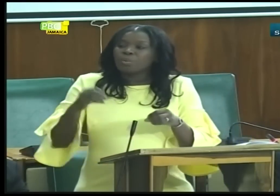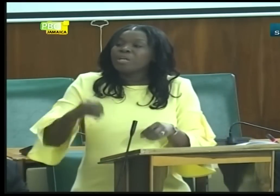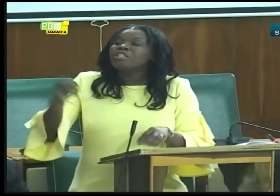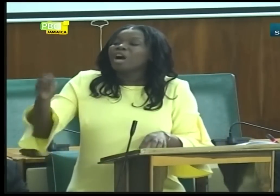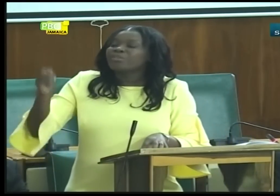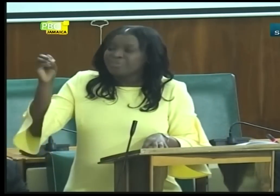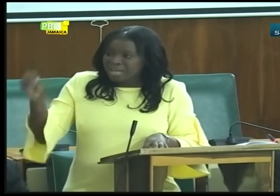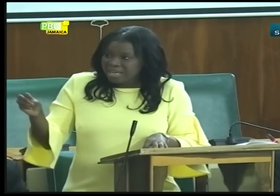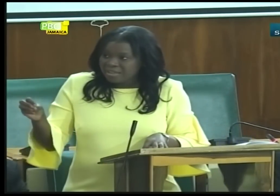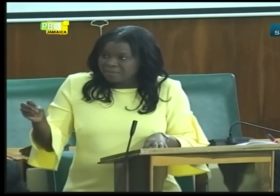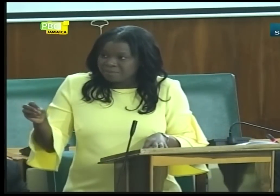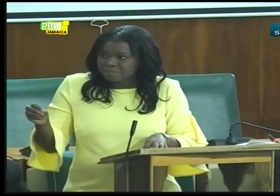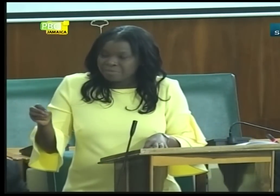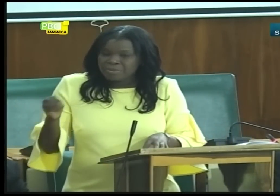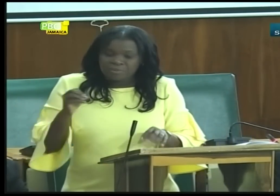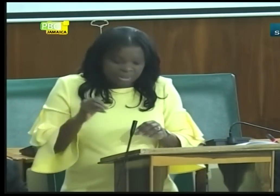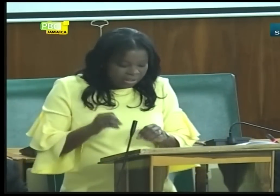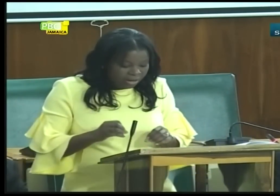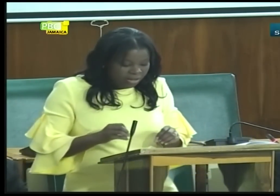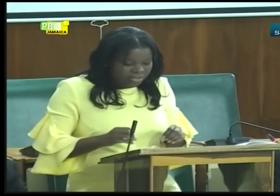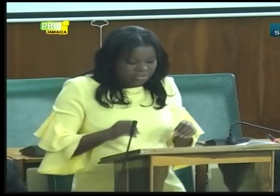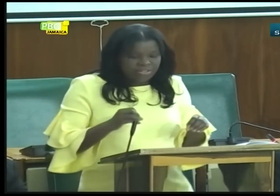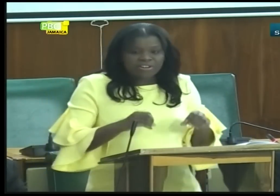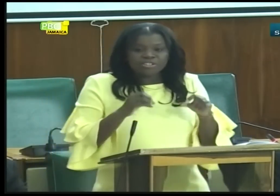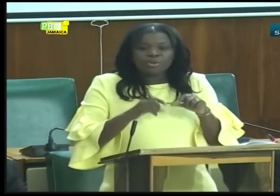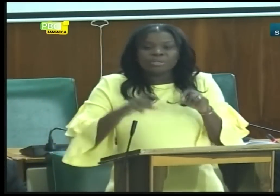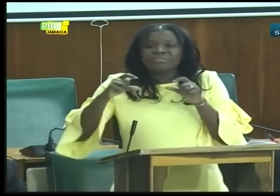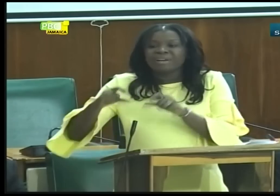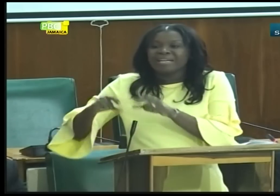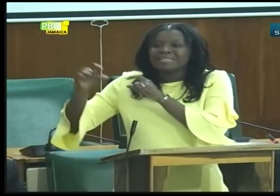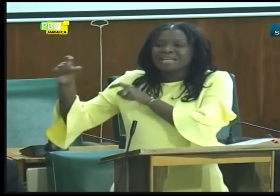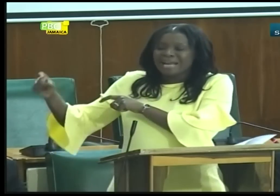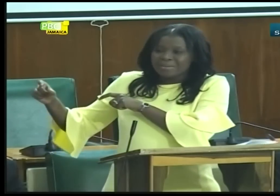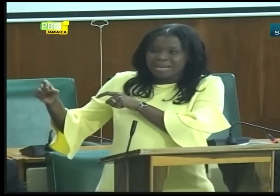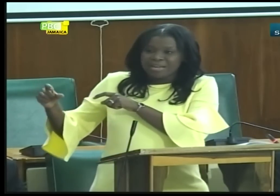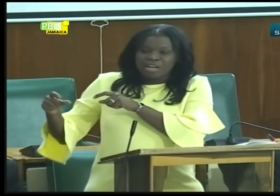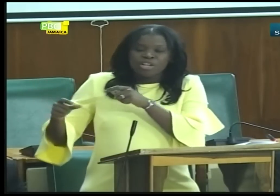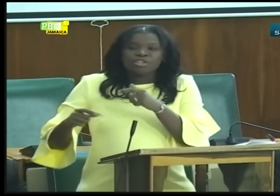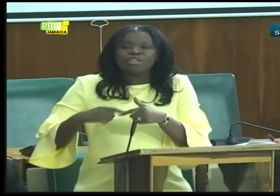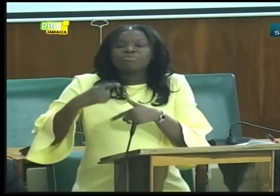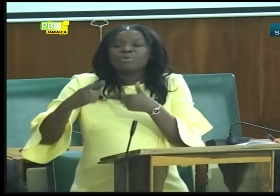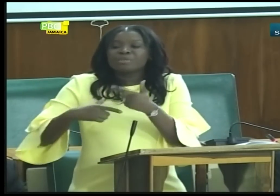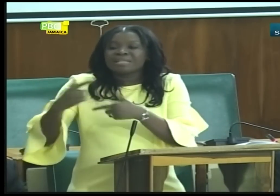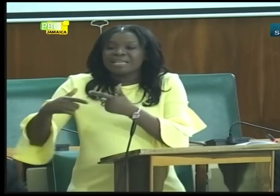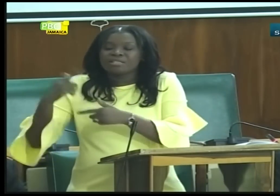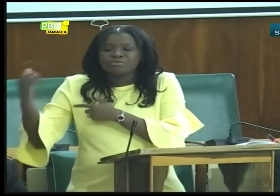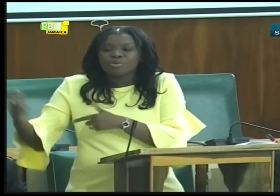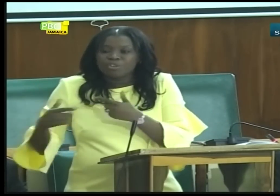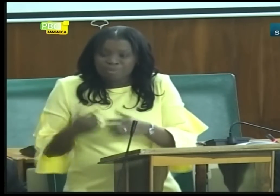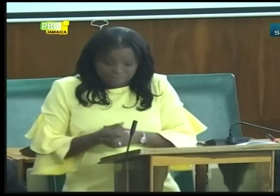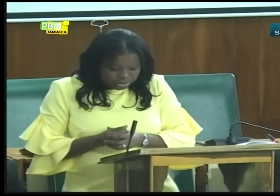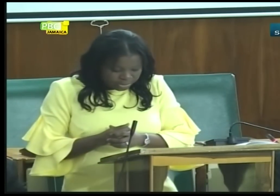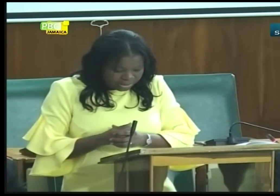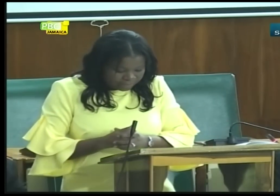trust will not fail because there is no defined timeline. So it moves against the